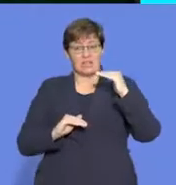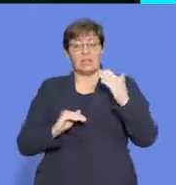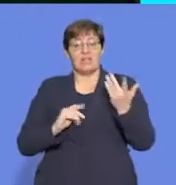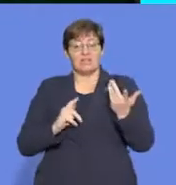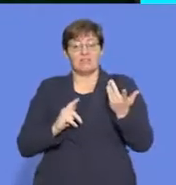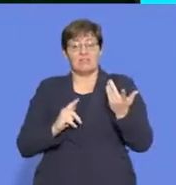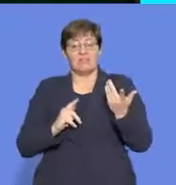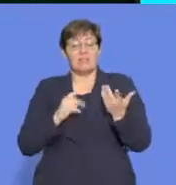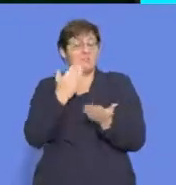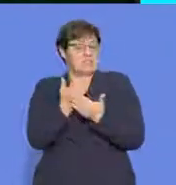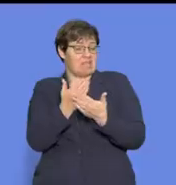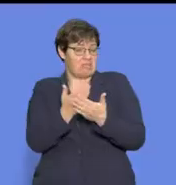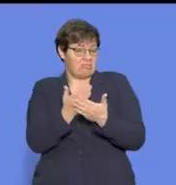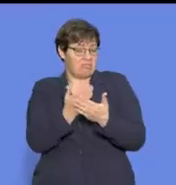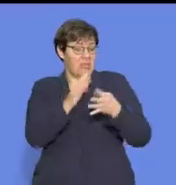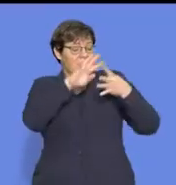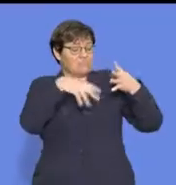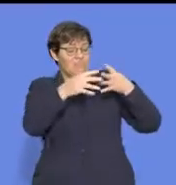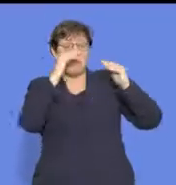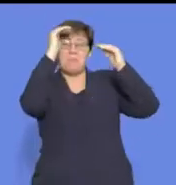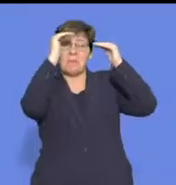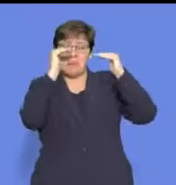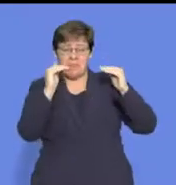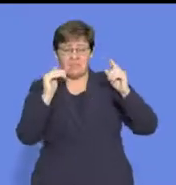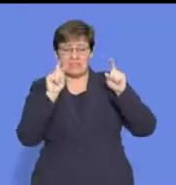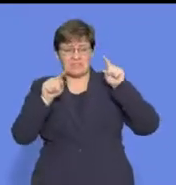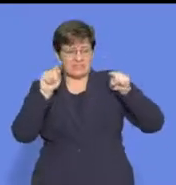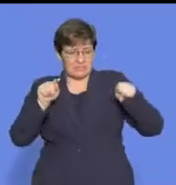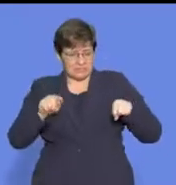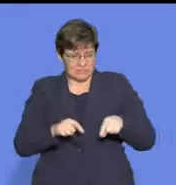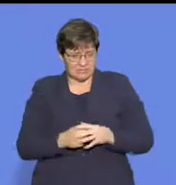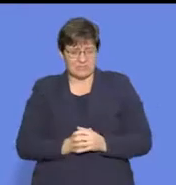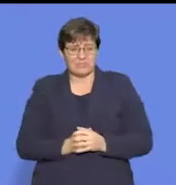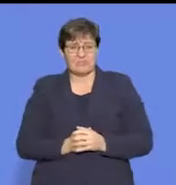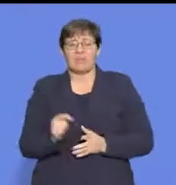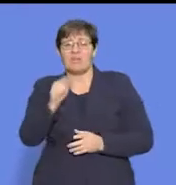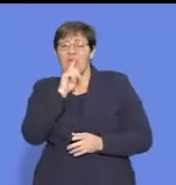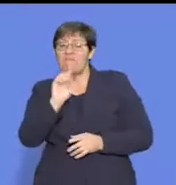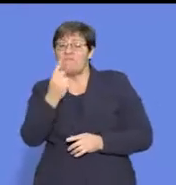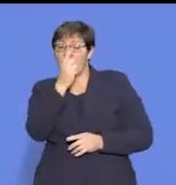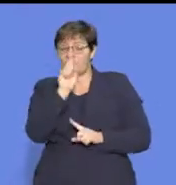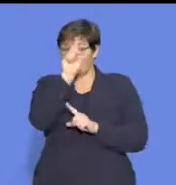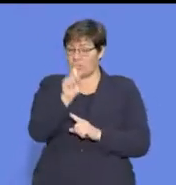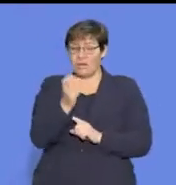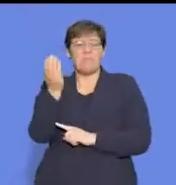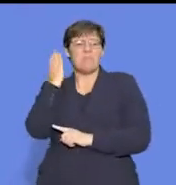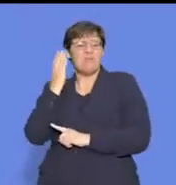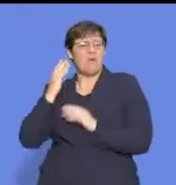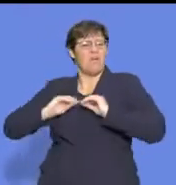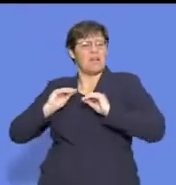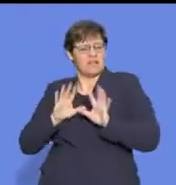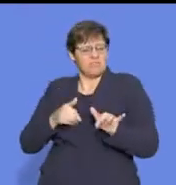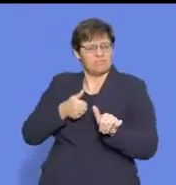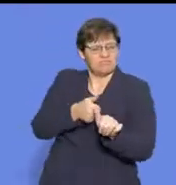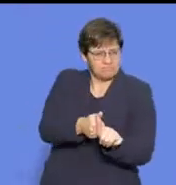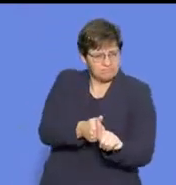So let's go and have a look and see how this all fits together. So my first question to you that follows on from our previous